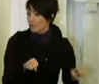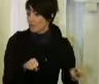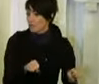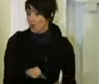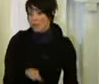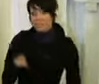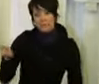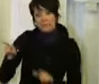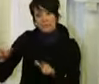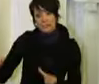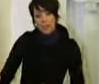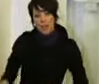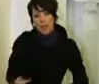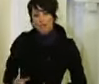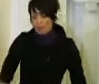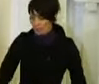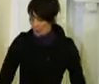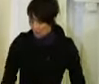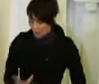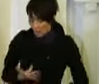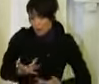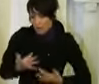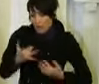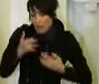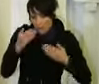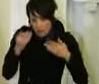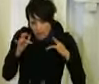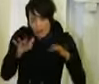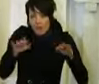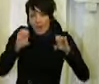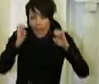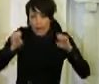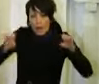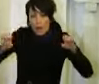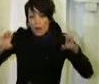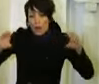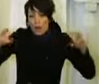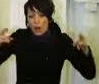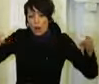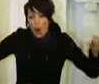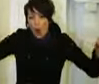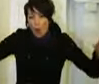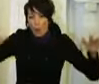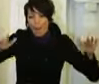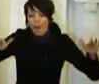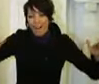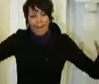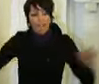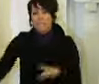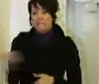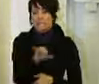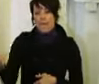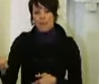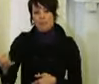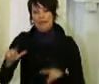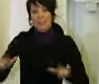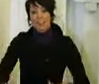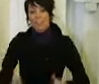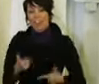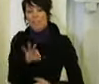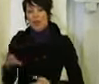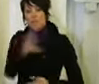his life echo through the generations, just as the life of Christ impacts us this morning,